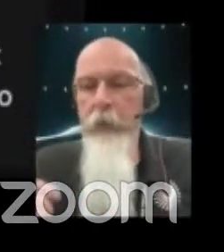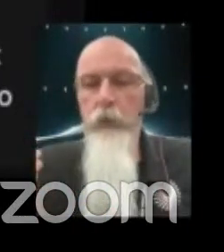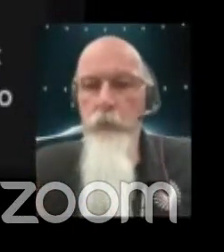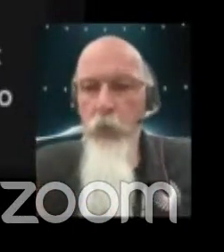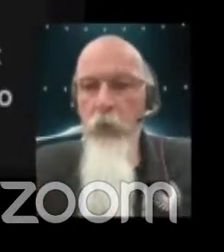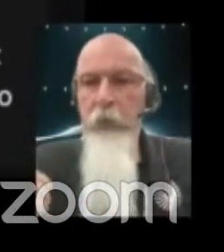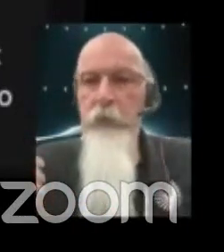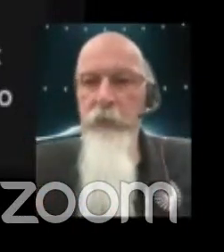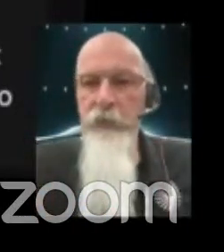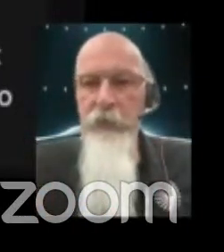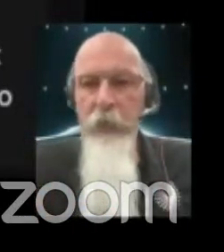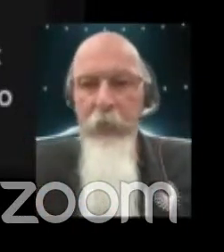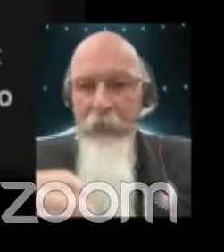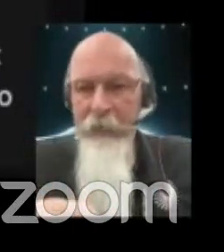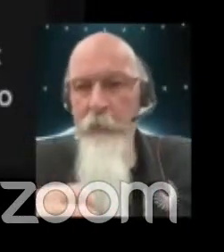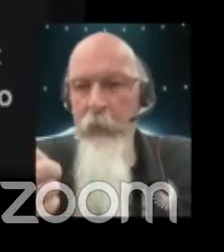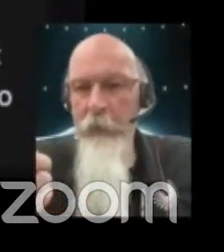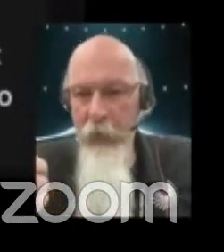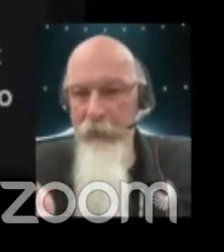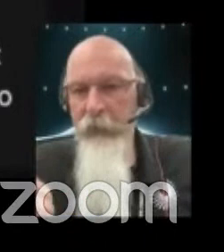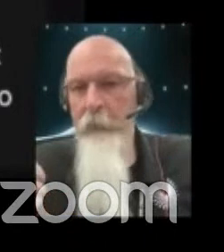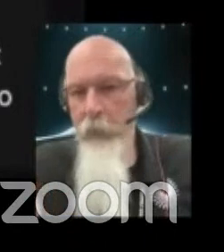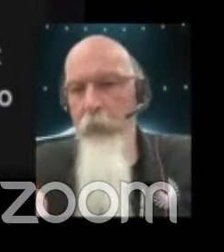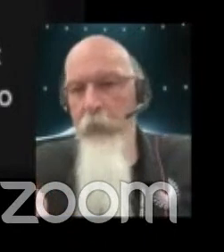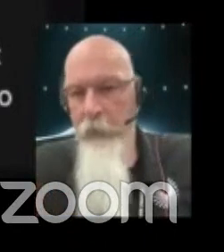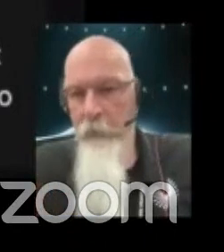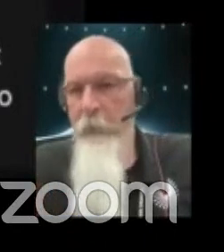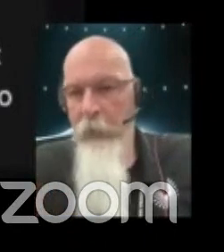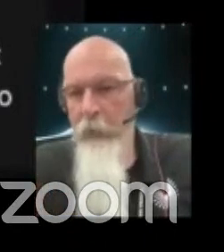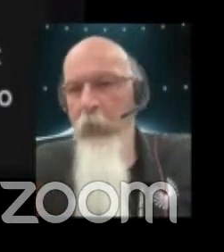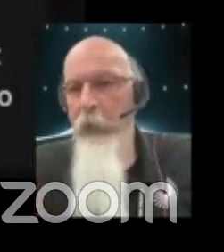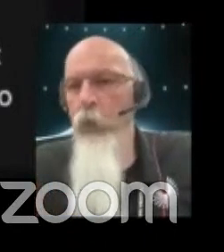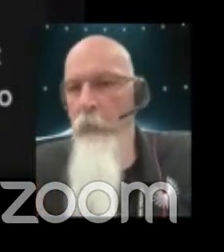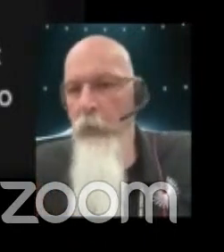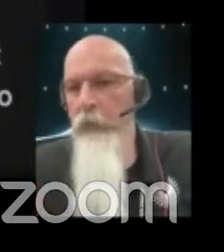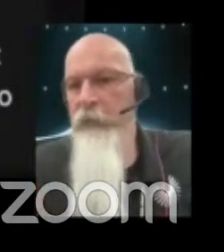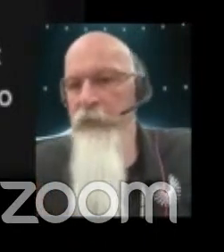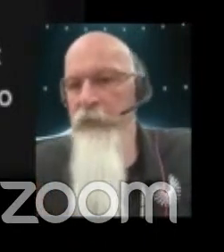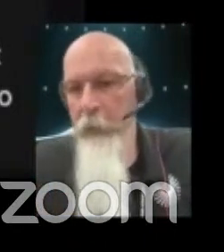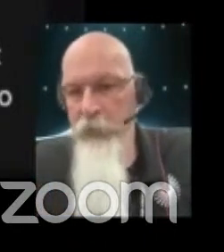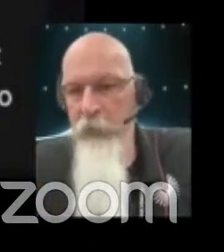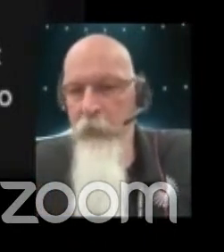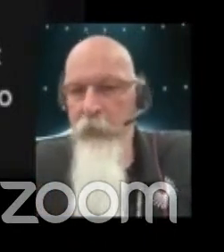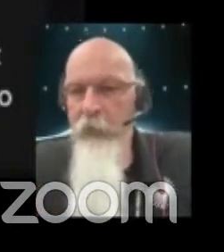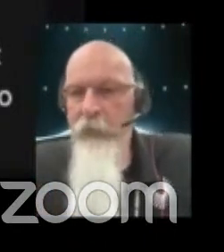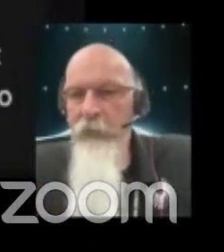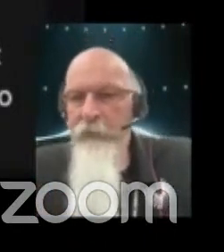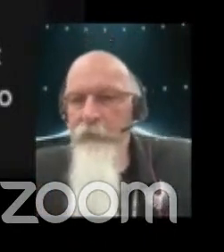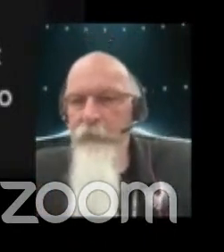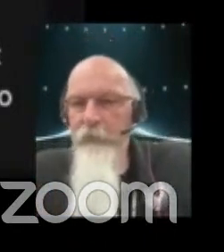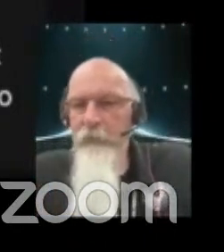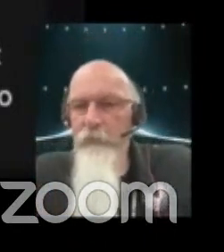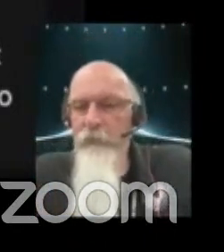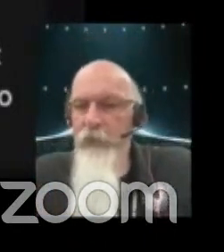who's coding who's programming who's designing is it being basically programmed to mimic a lie or build deception